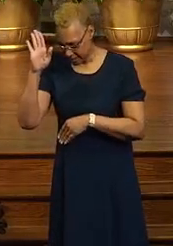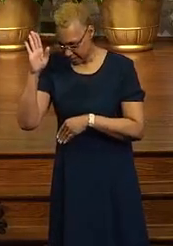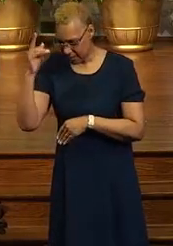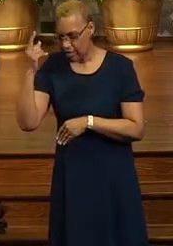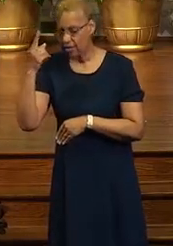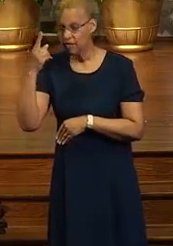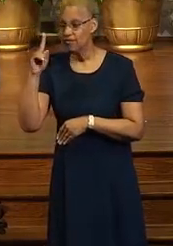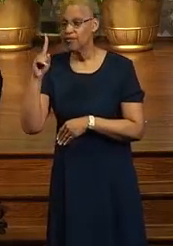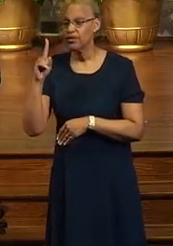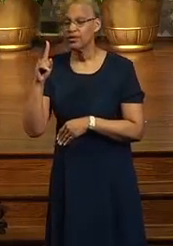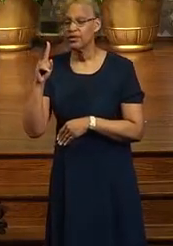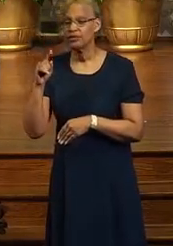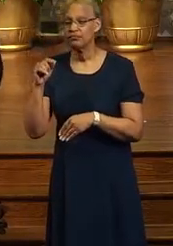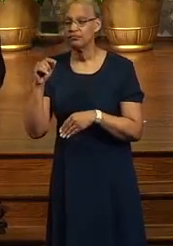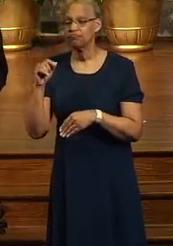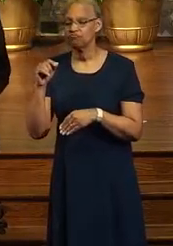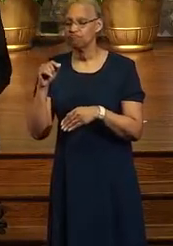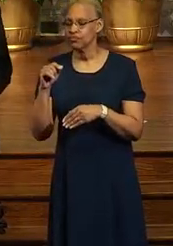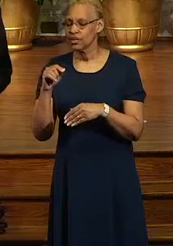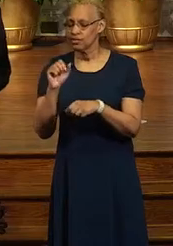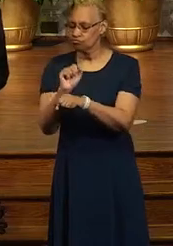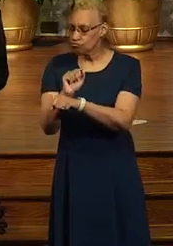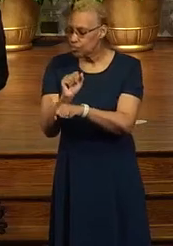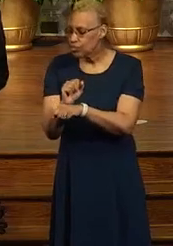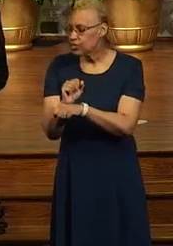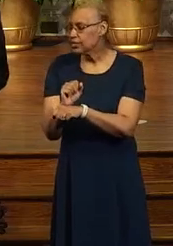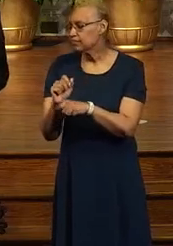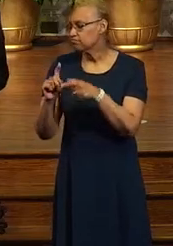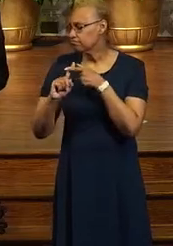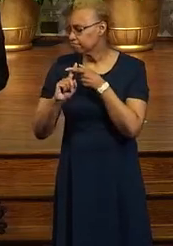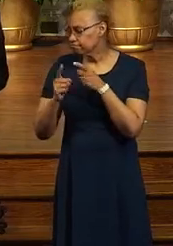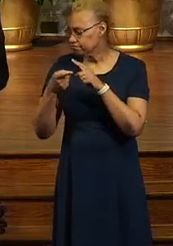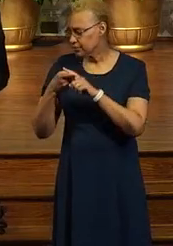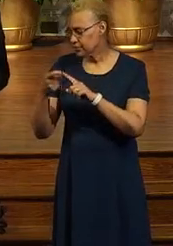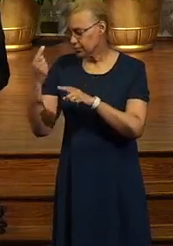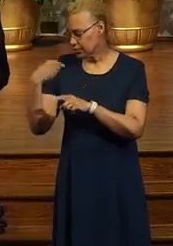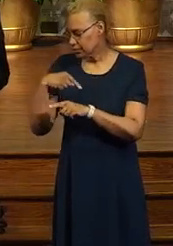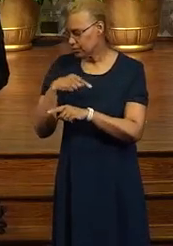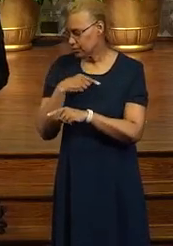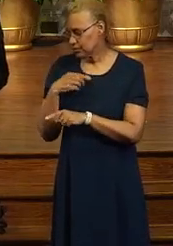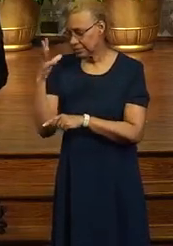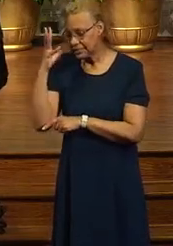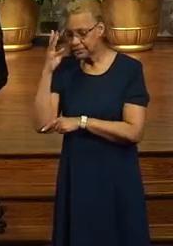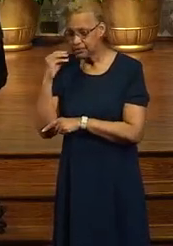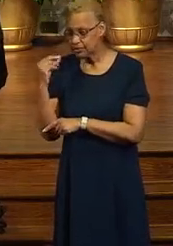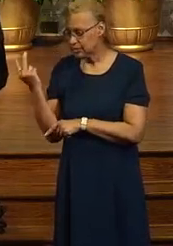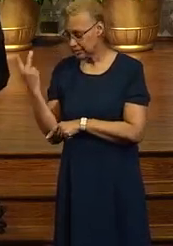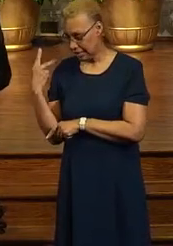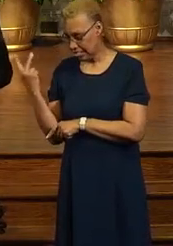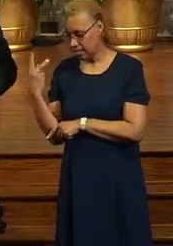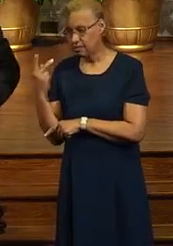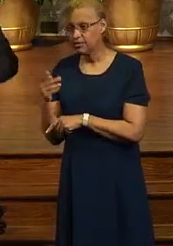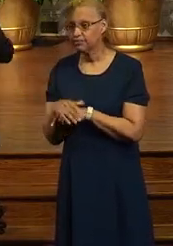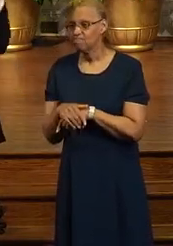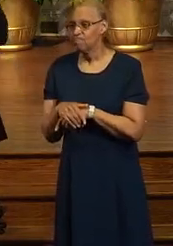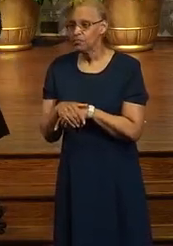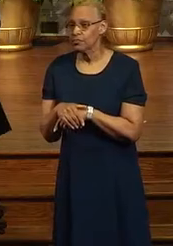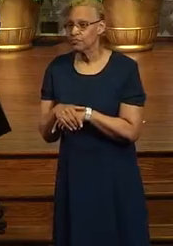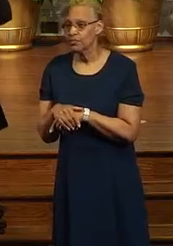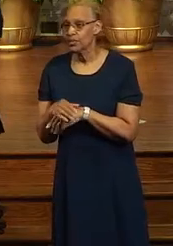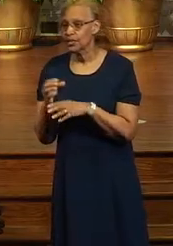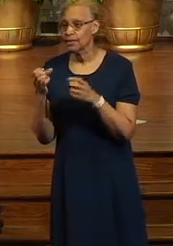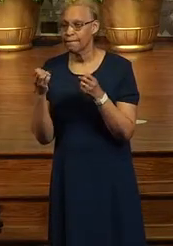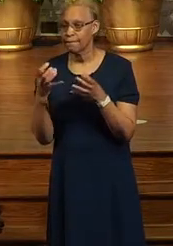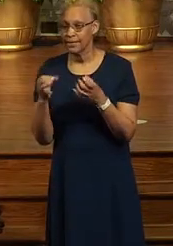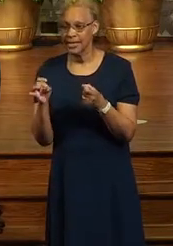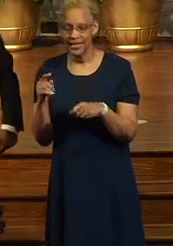the working relationship that we have. I tell you, it's a blessing. Many a times I pulled out the white flag